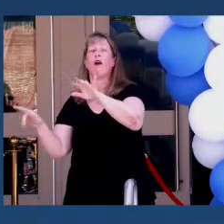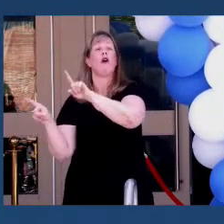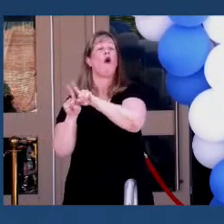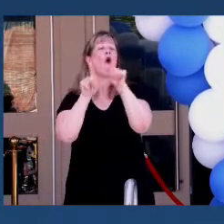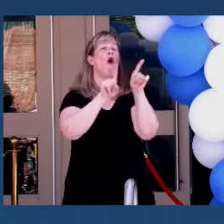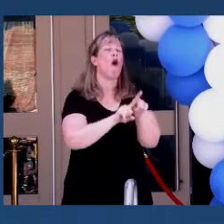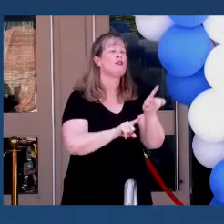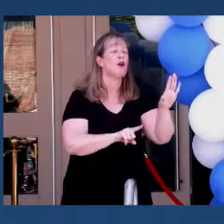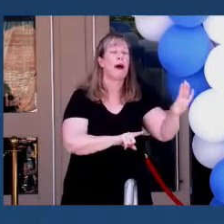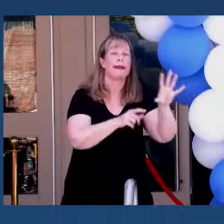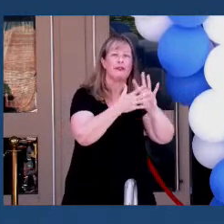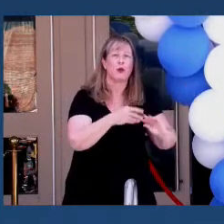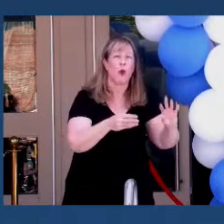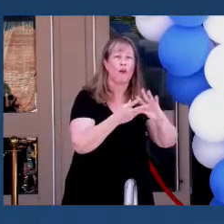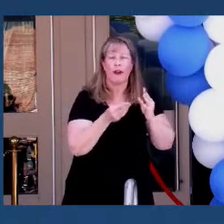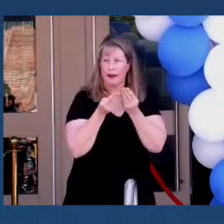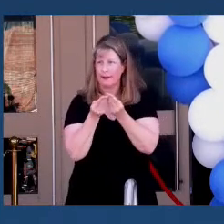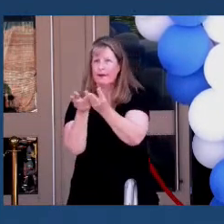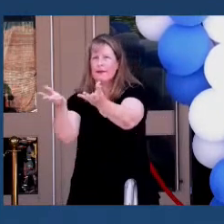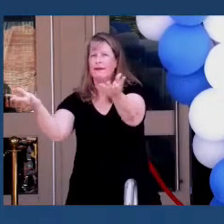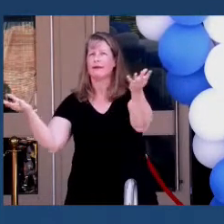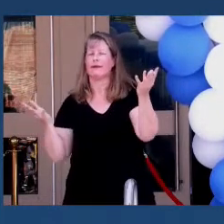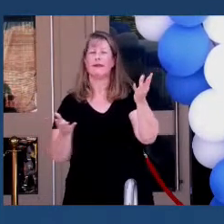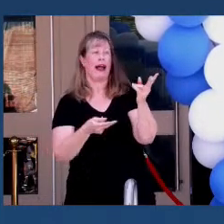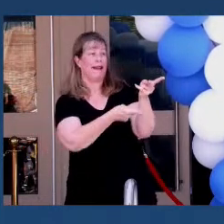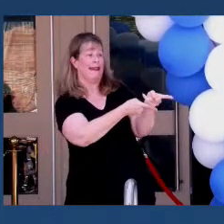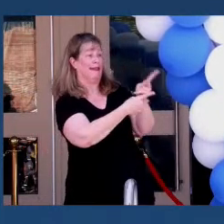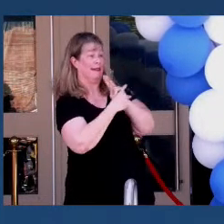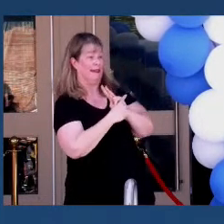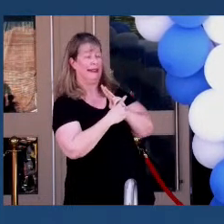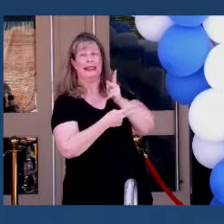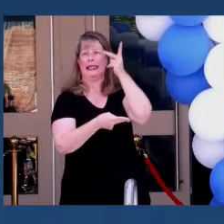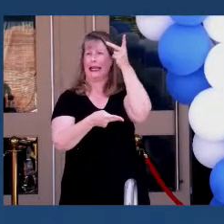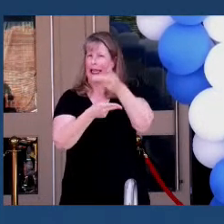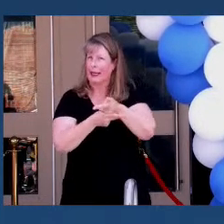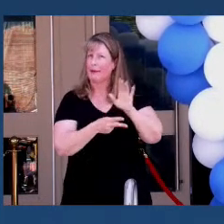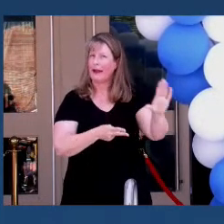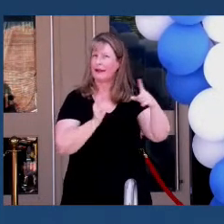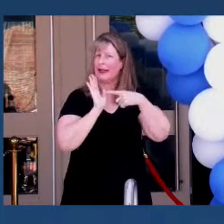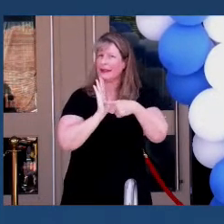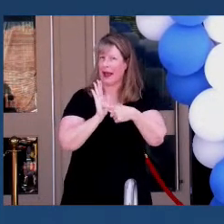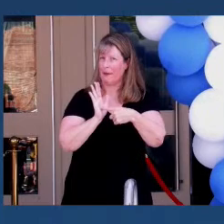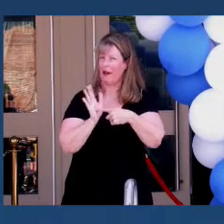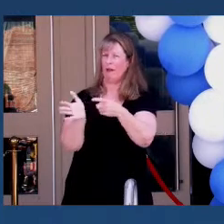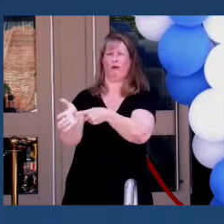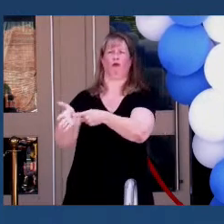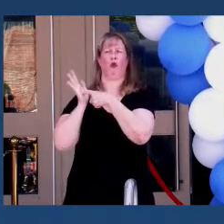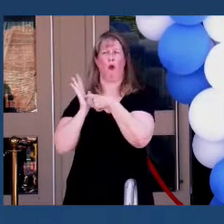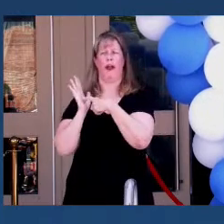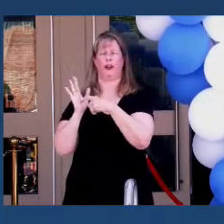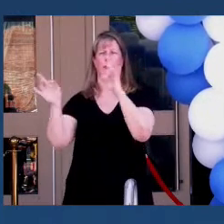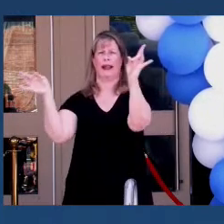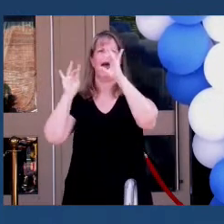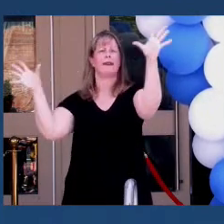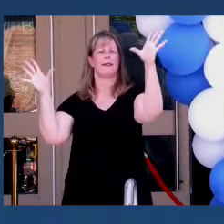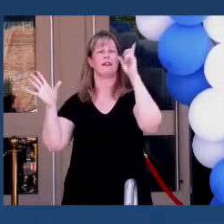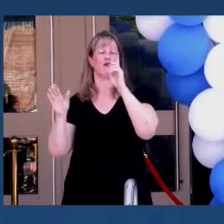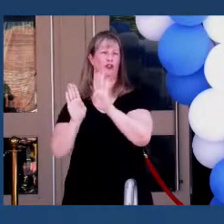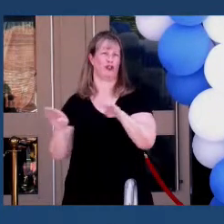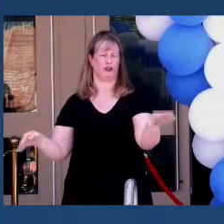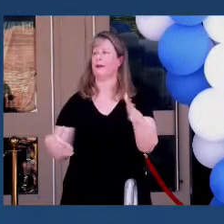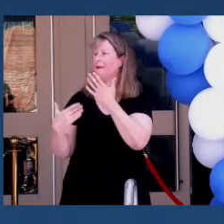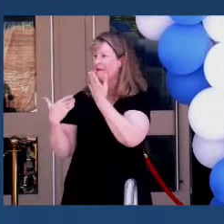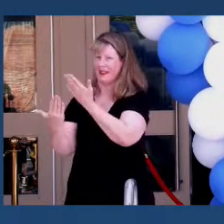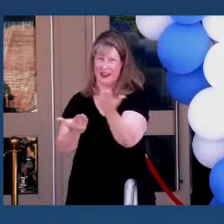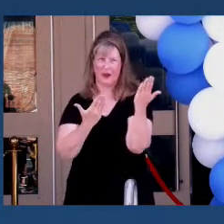story and retaining his model of someone who insisted on educational excellence for children. Thank you all.